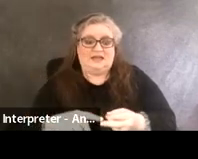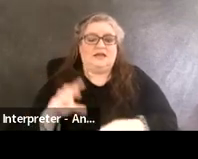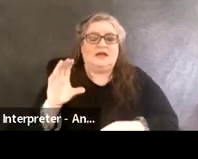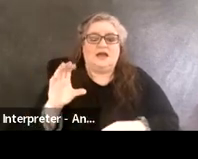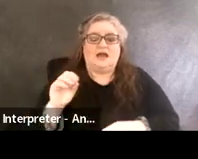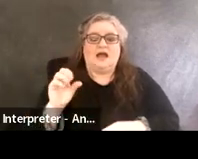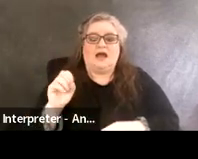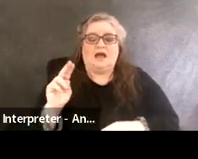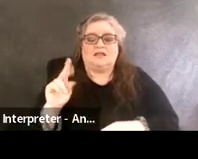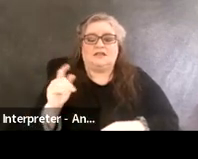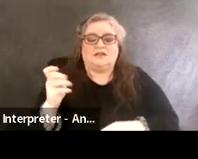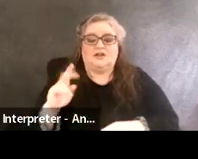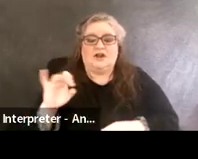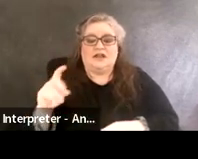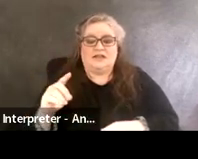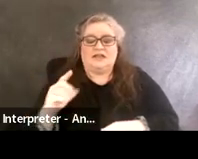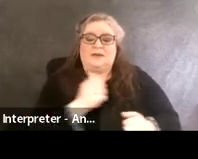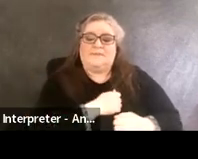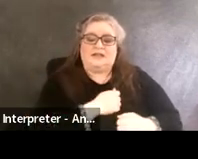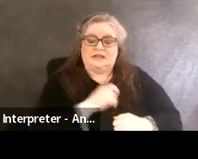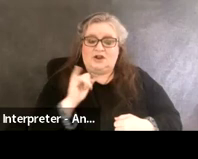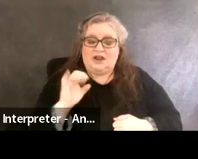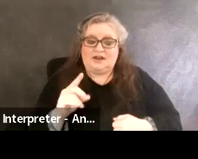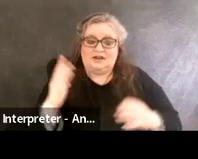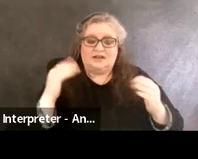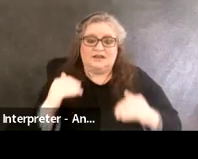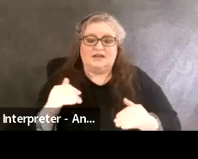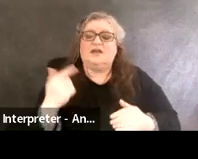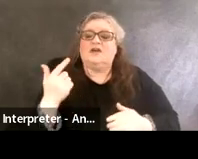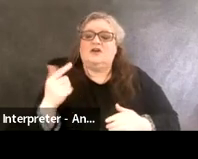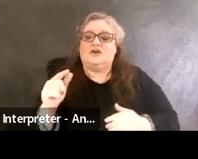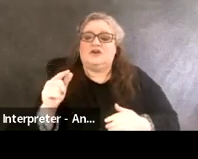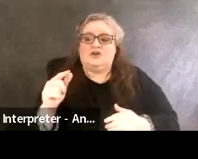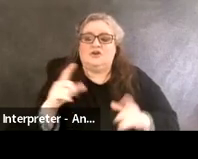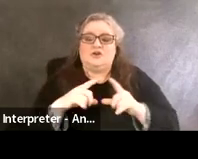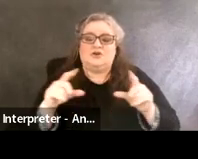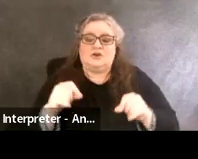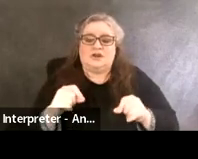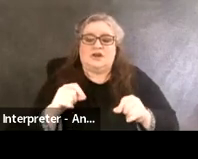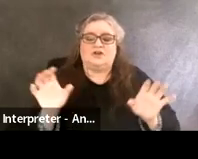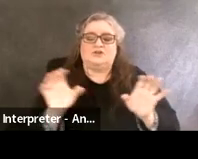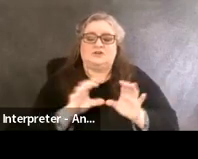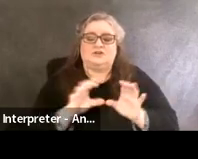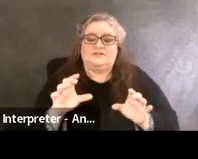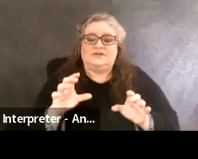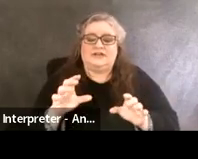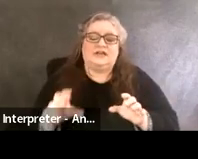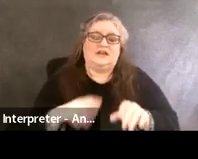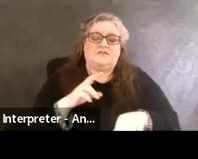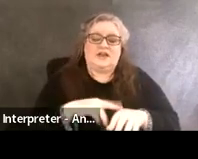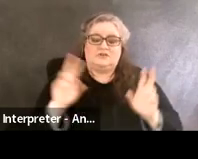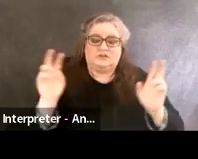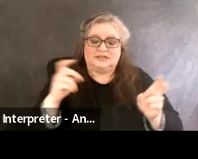ID, Military ID, Green Card, Certificate of Naturalization, Certificate of